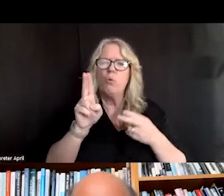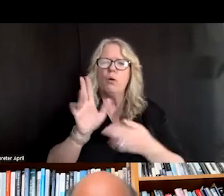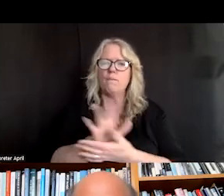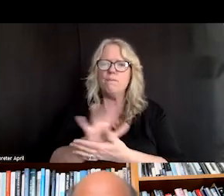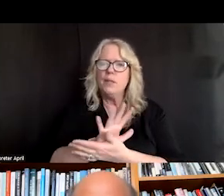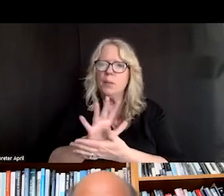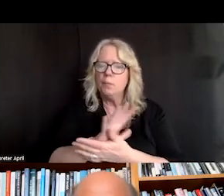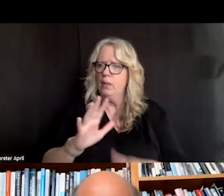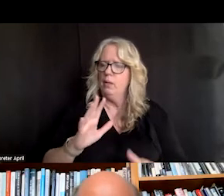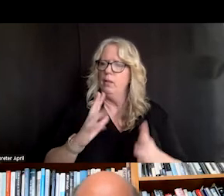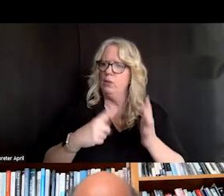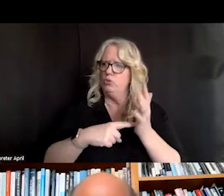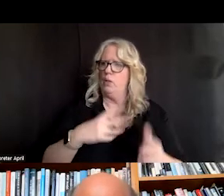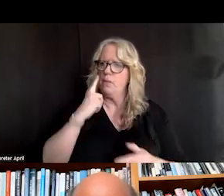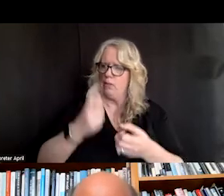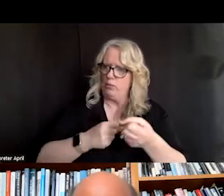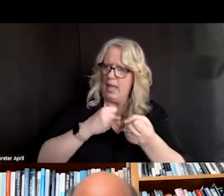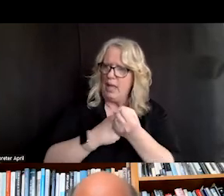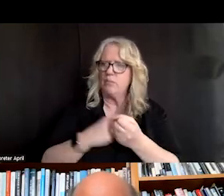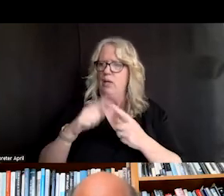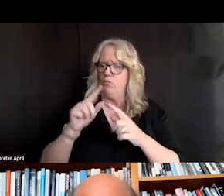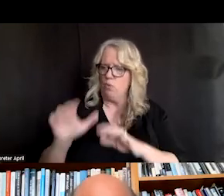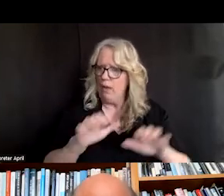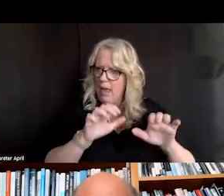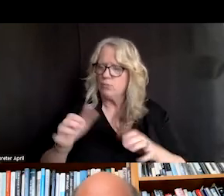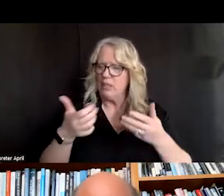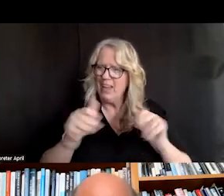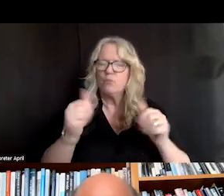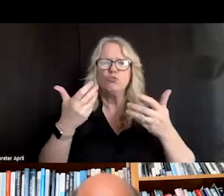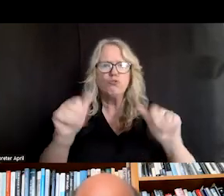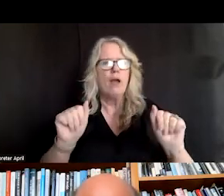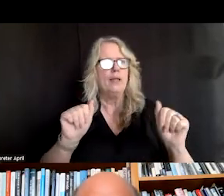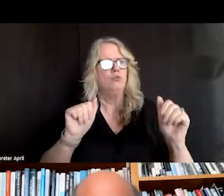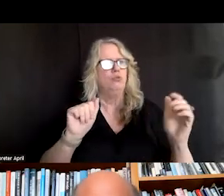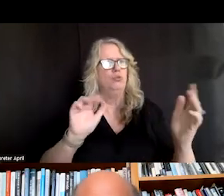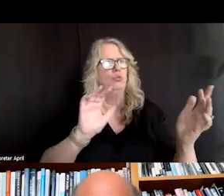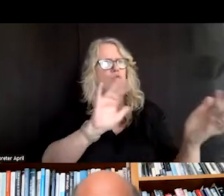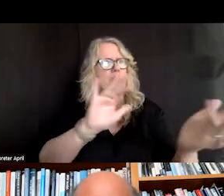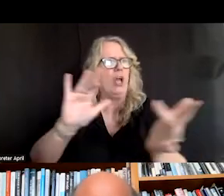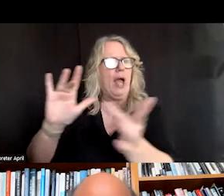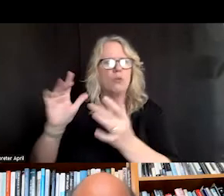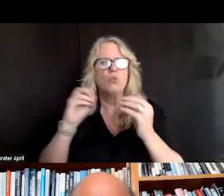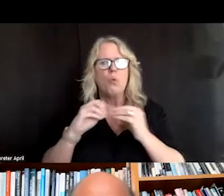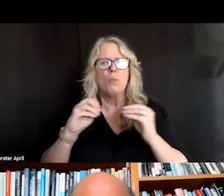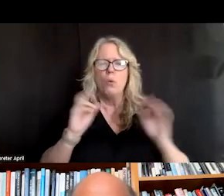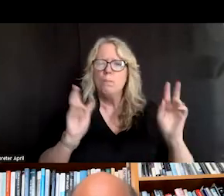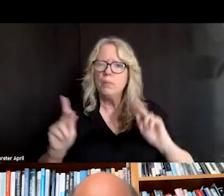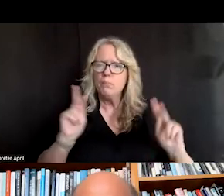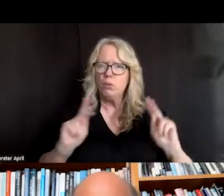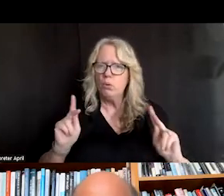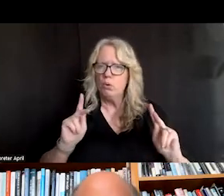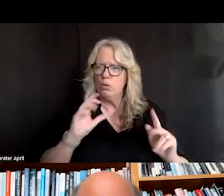as one such advocacy or activism effort, trying to reach out to more and more people to have